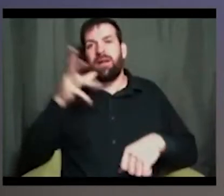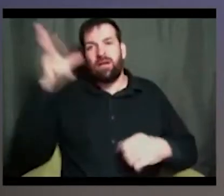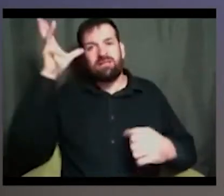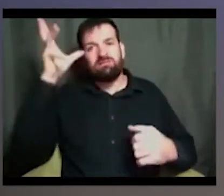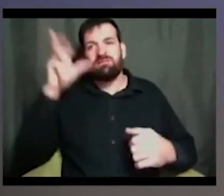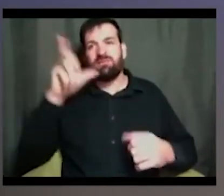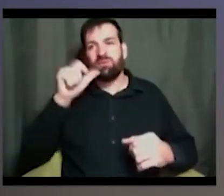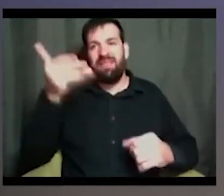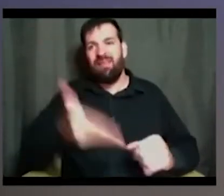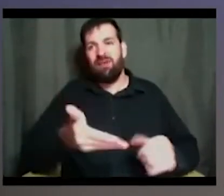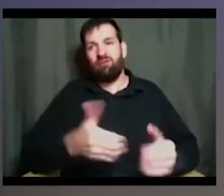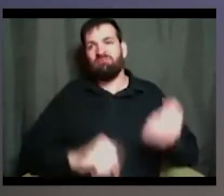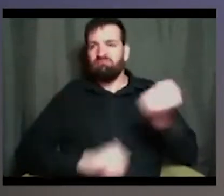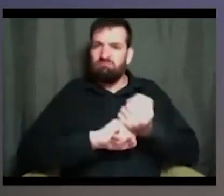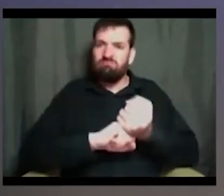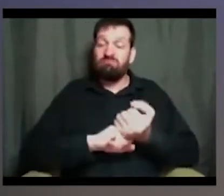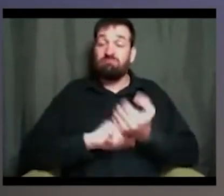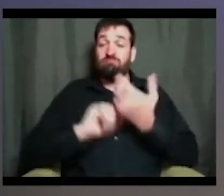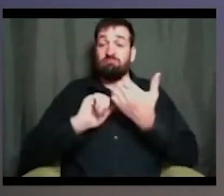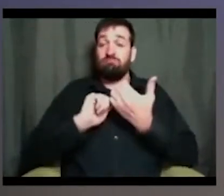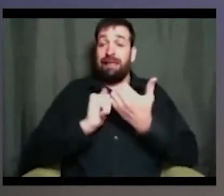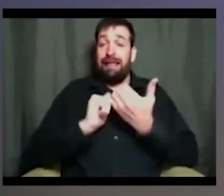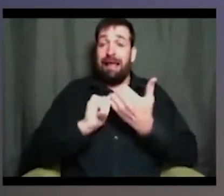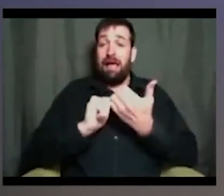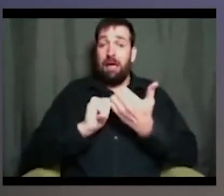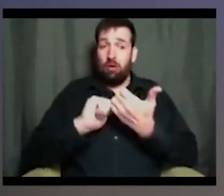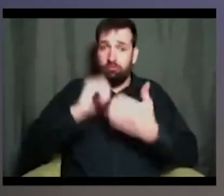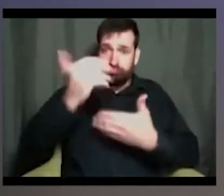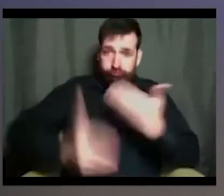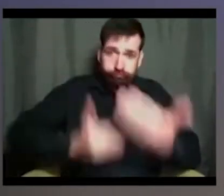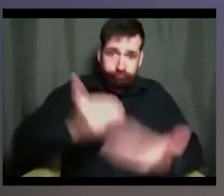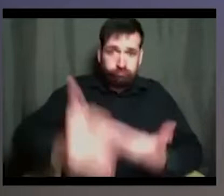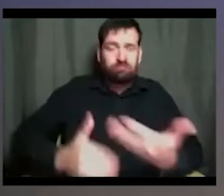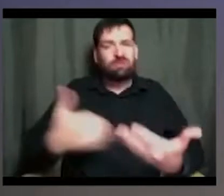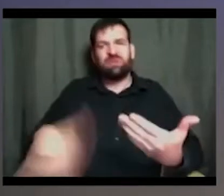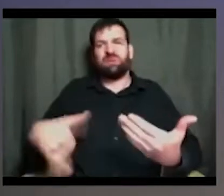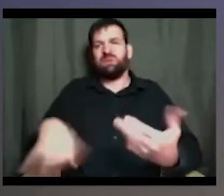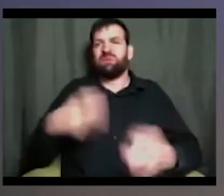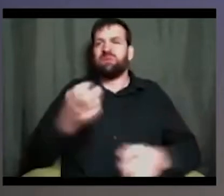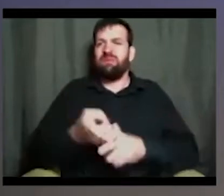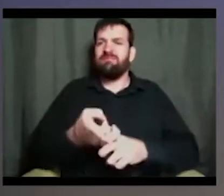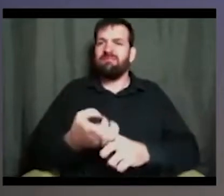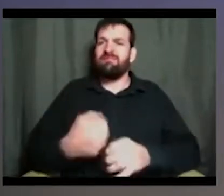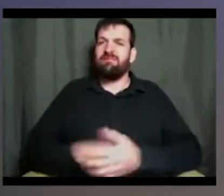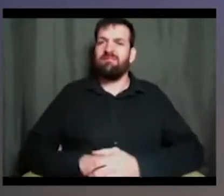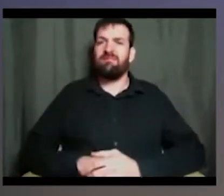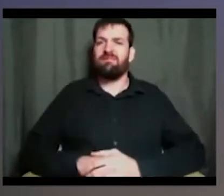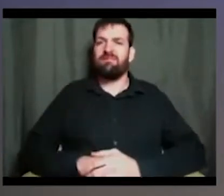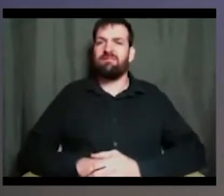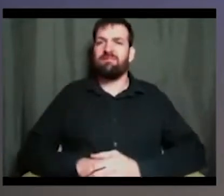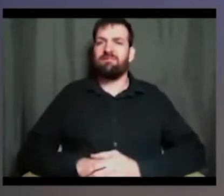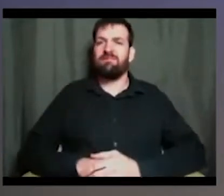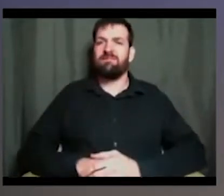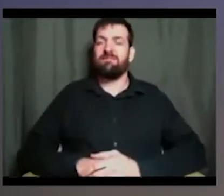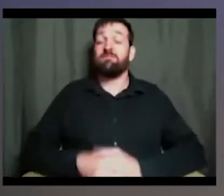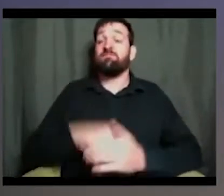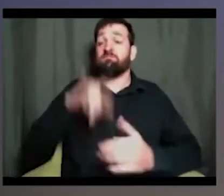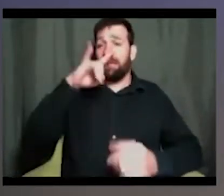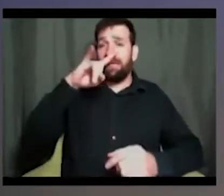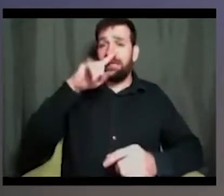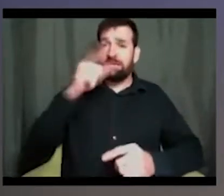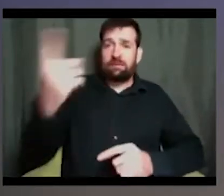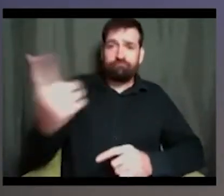so how you roll that out is definitely difficult, and that's why a lot of times, you know, when we have these kids who come into the clinic